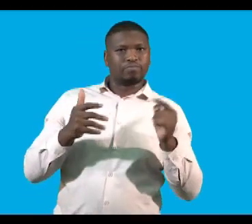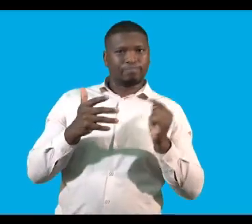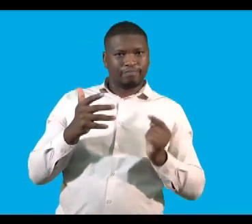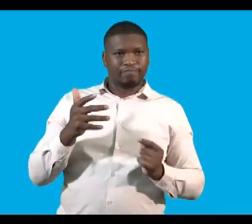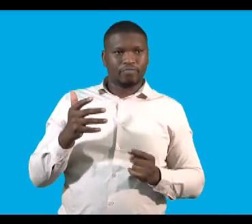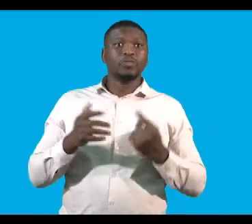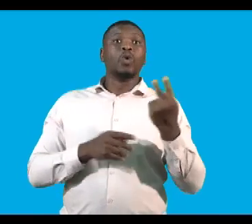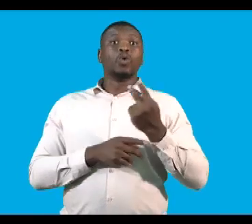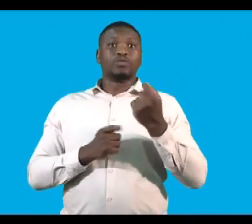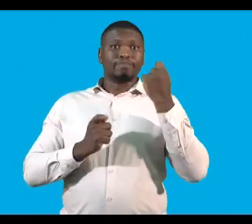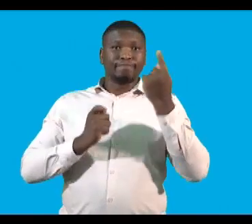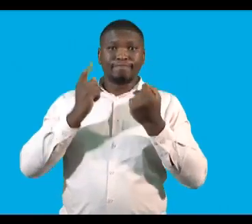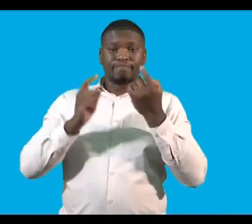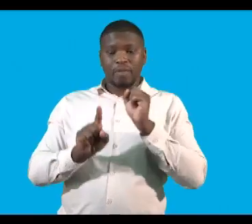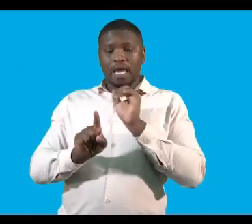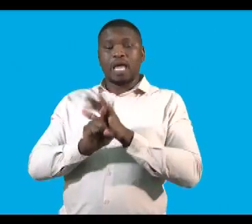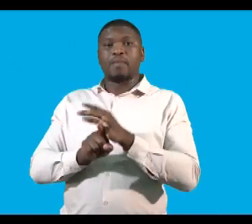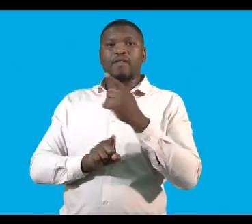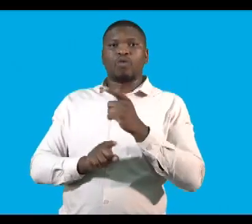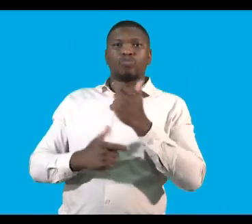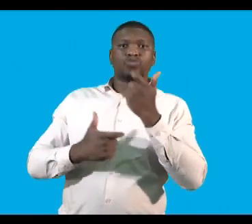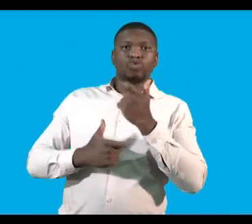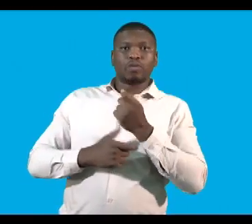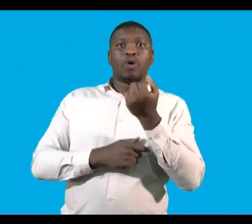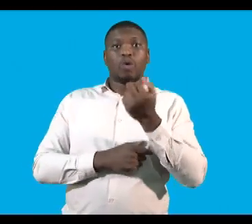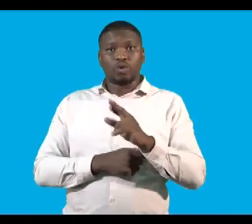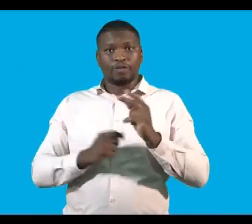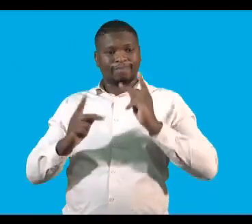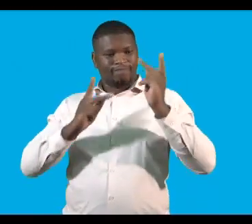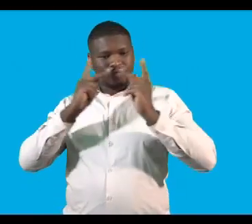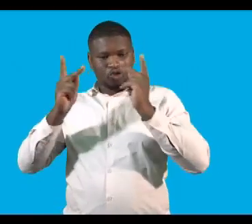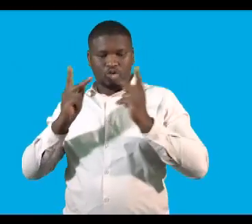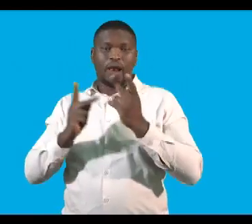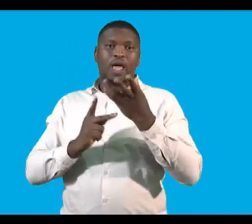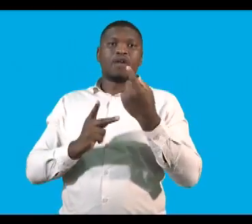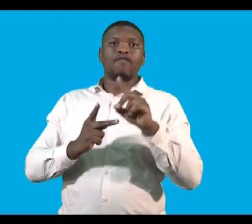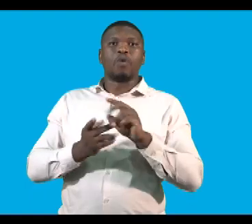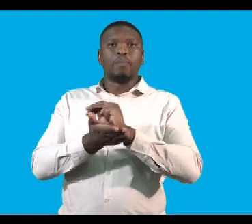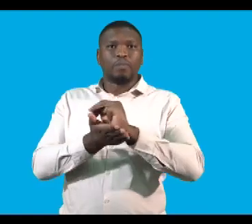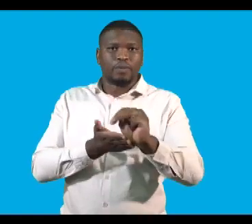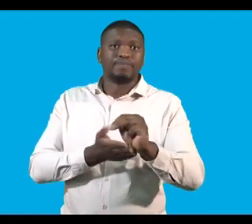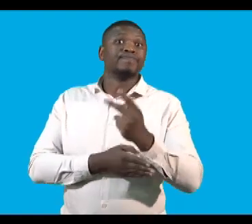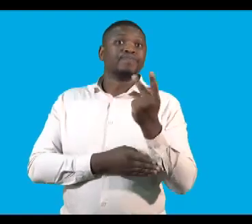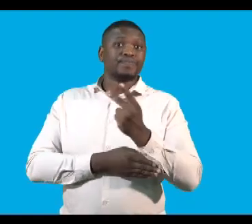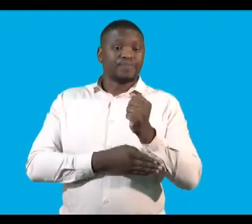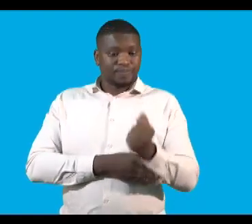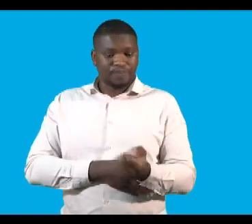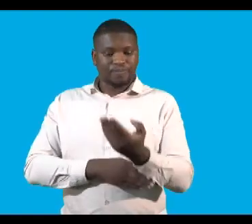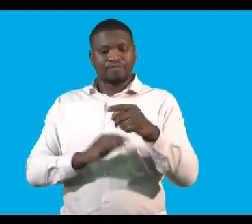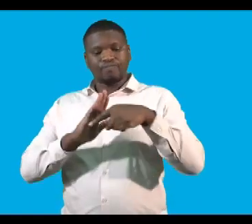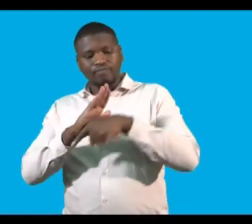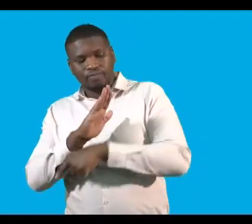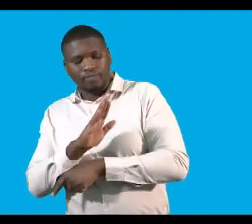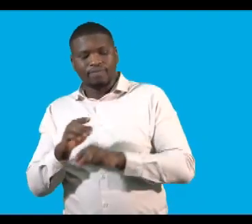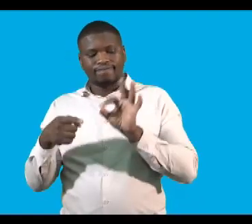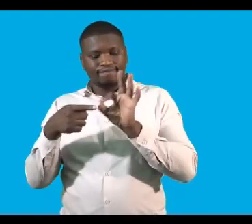and understanding the impact that humor and visual or verbal elements have on the overall message. And of course, providing